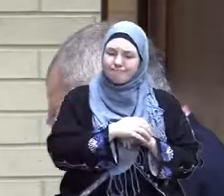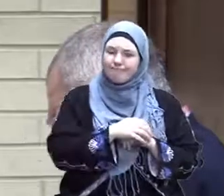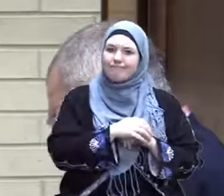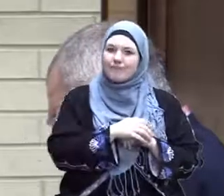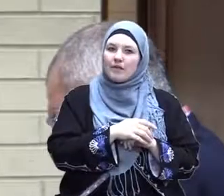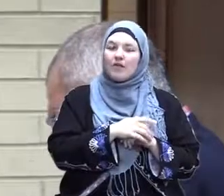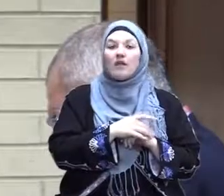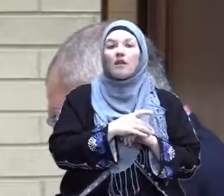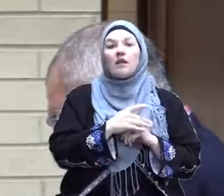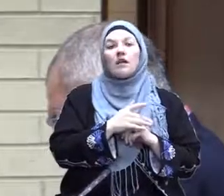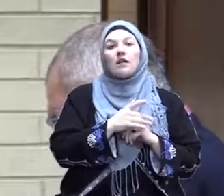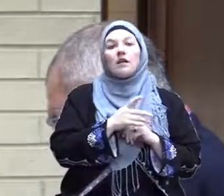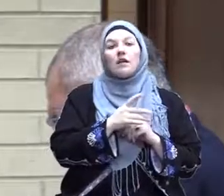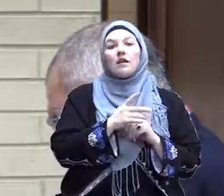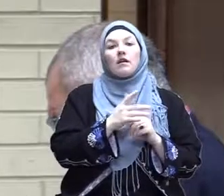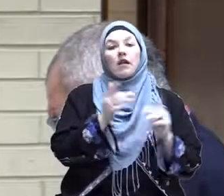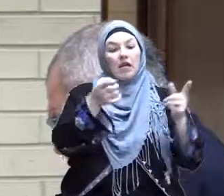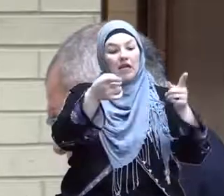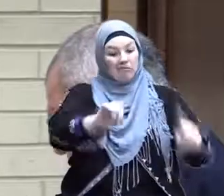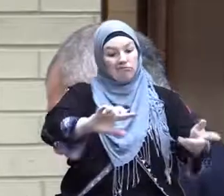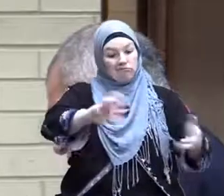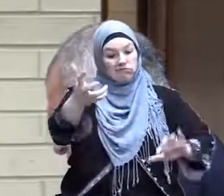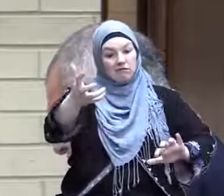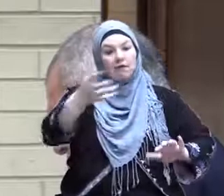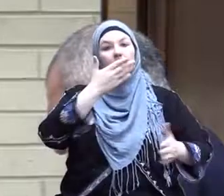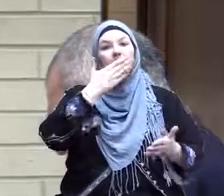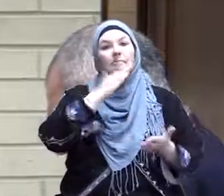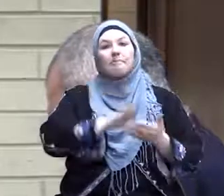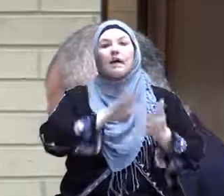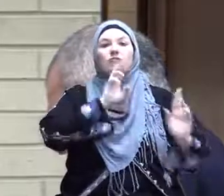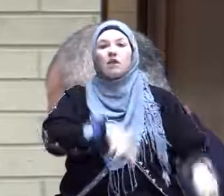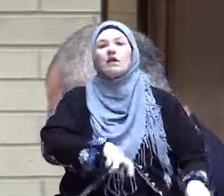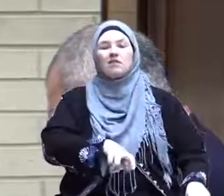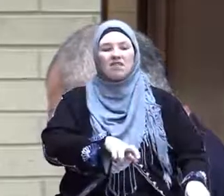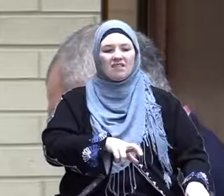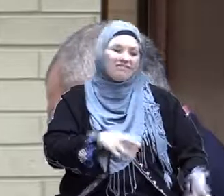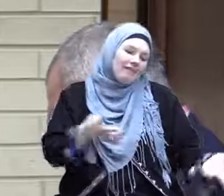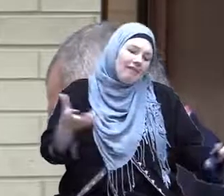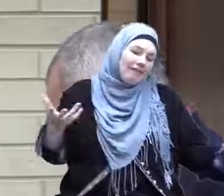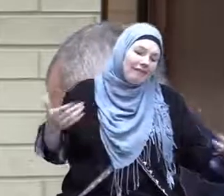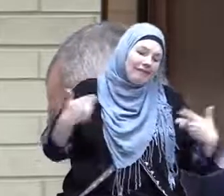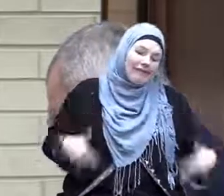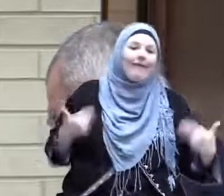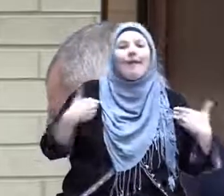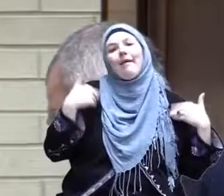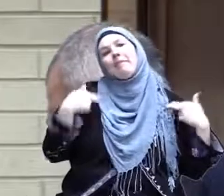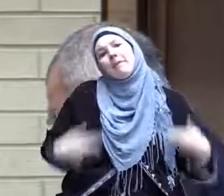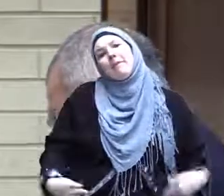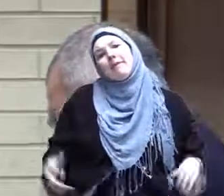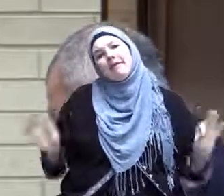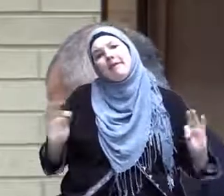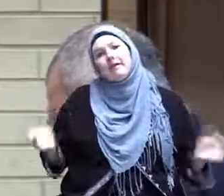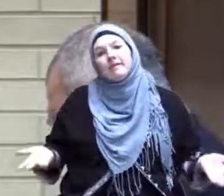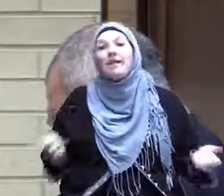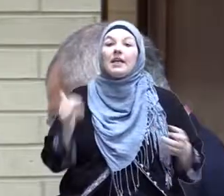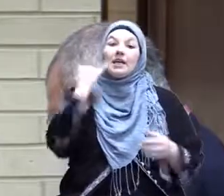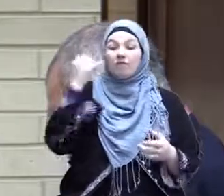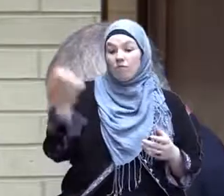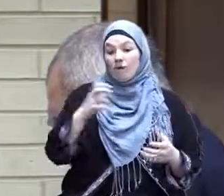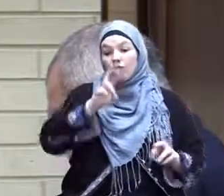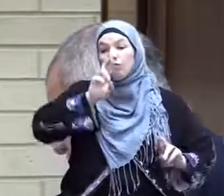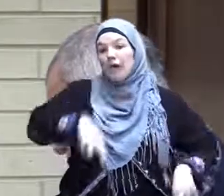call their negative bad reaction as a human reaction. So when we do something